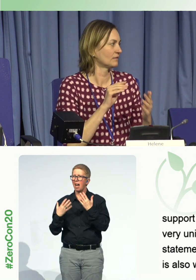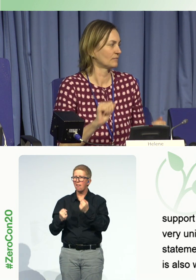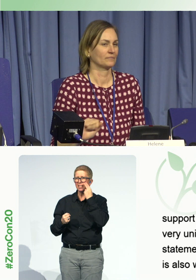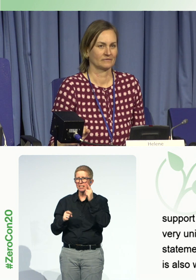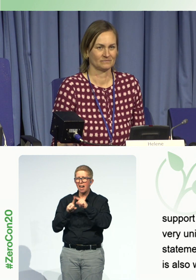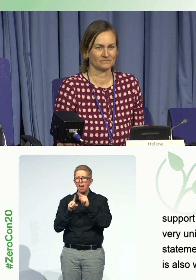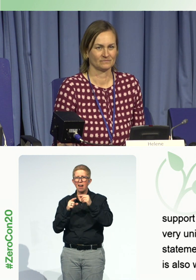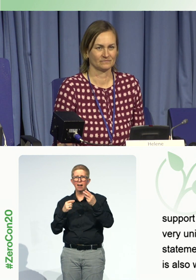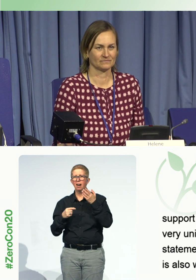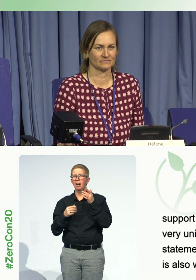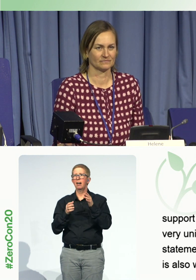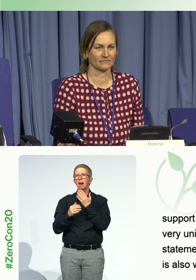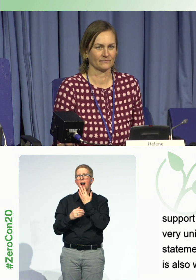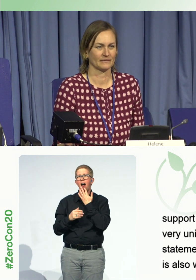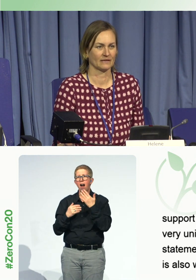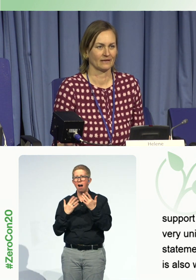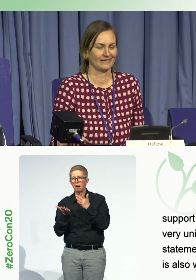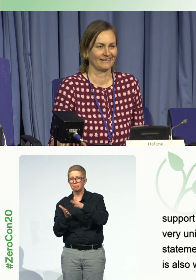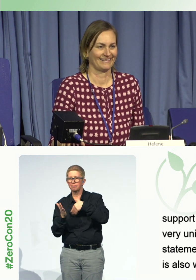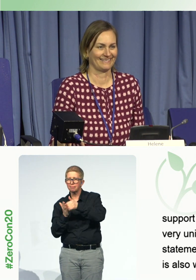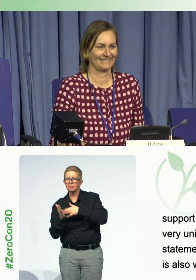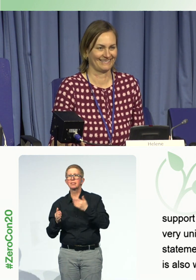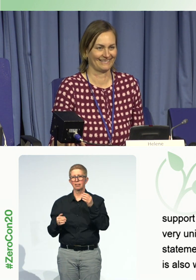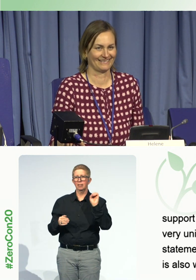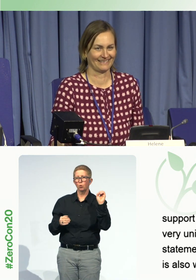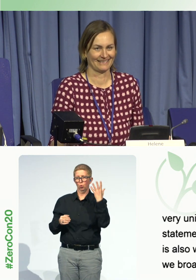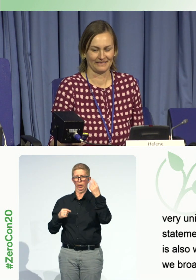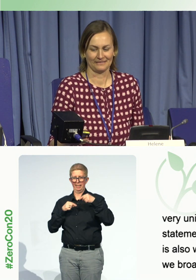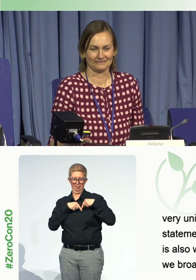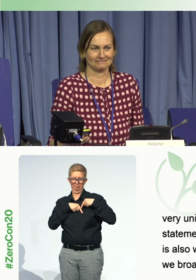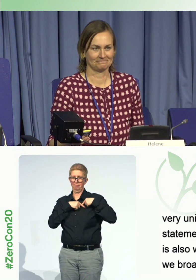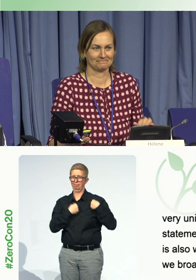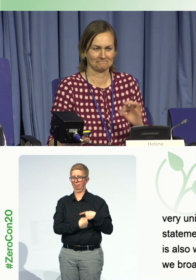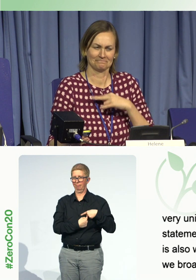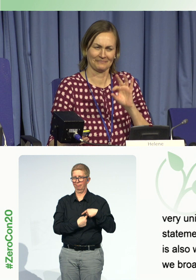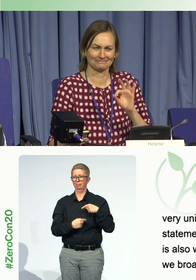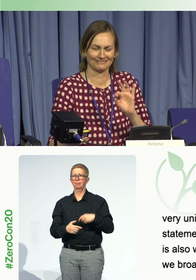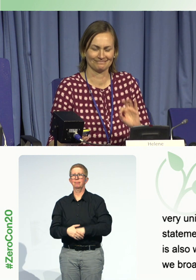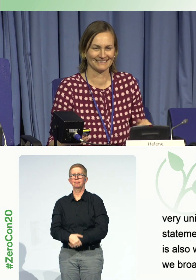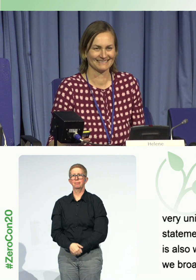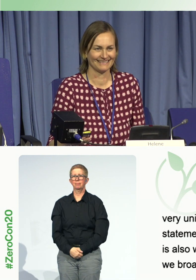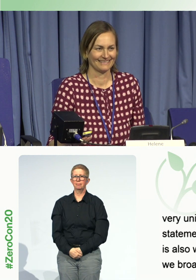And we broadcasted that and sent it out via different media.